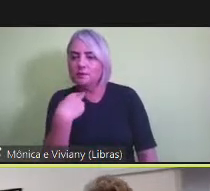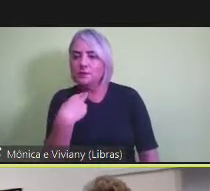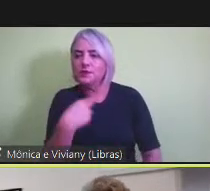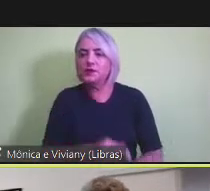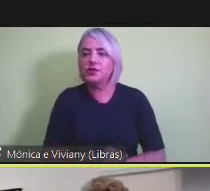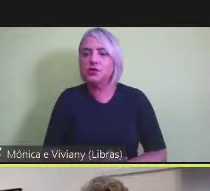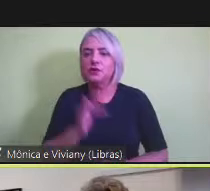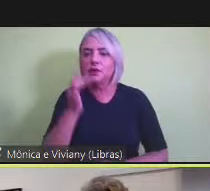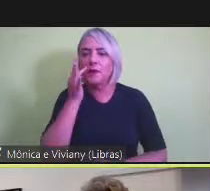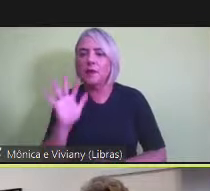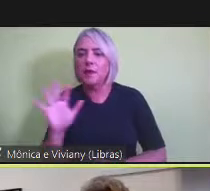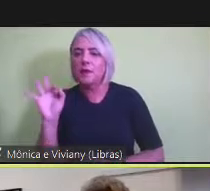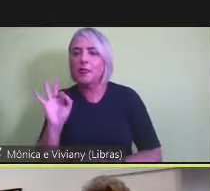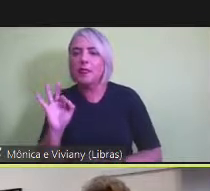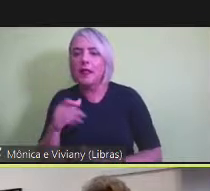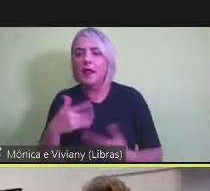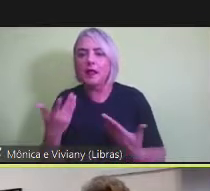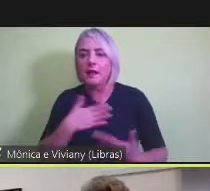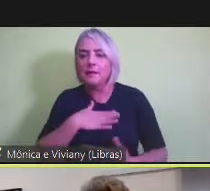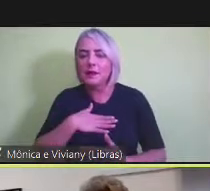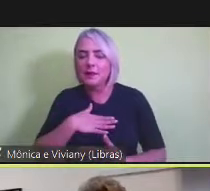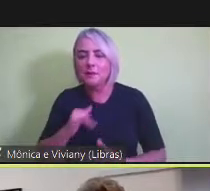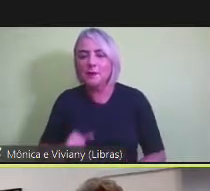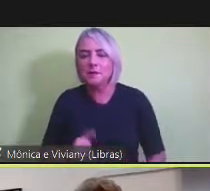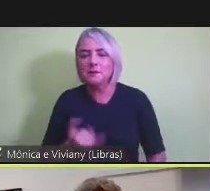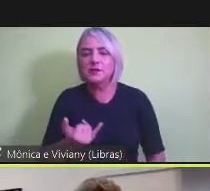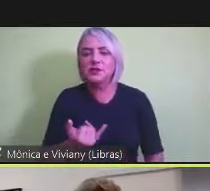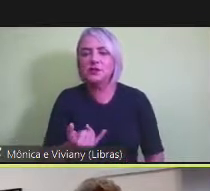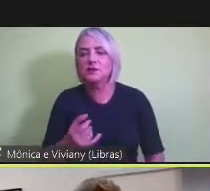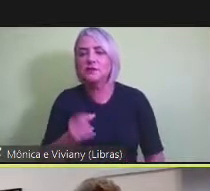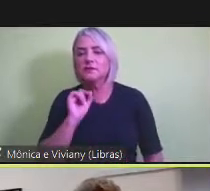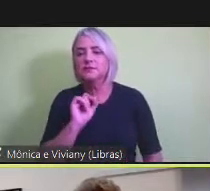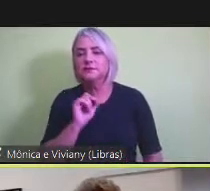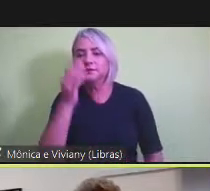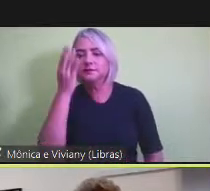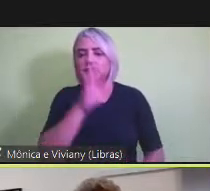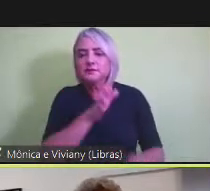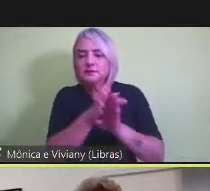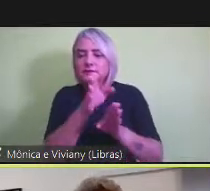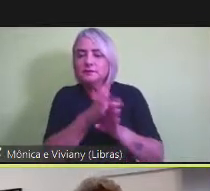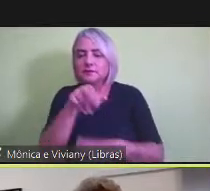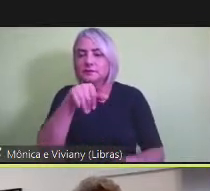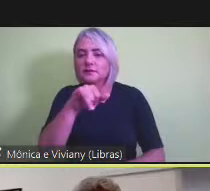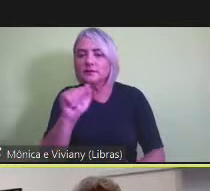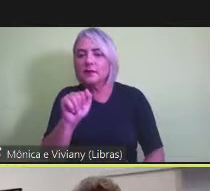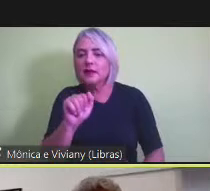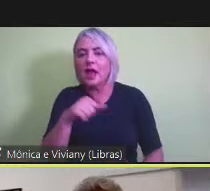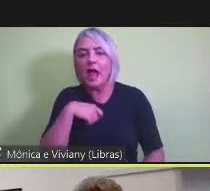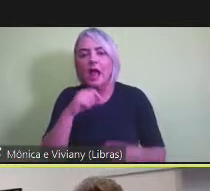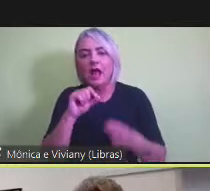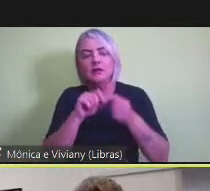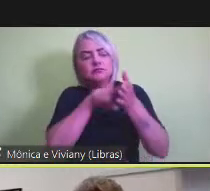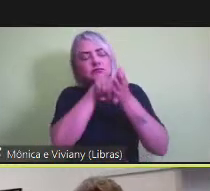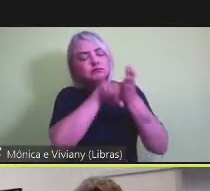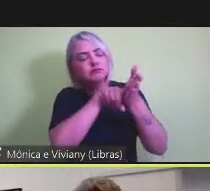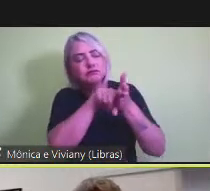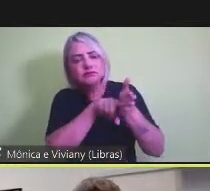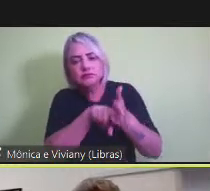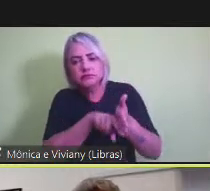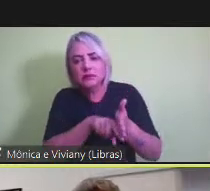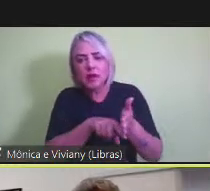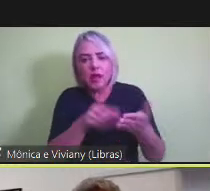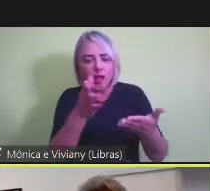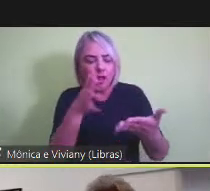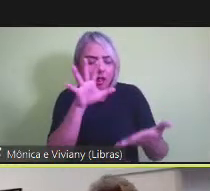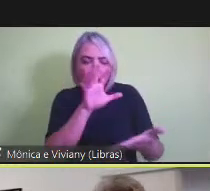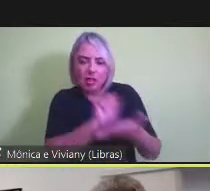a dietitian. It was a pleasure, a great opportunity to learn a lot. And she